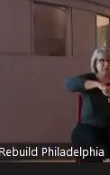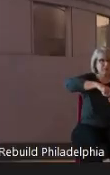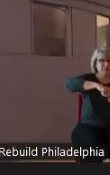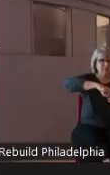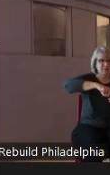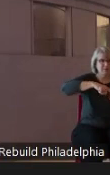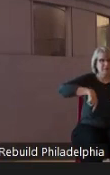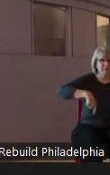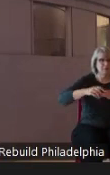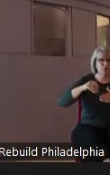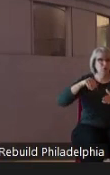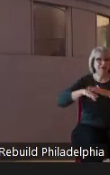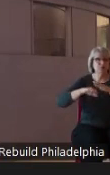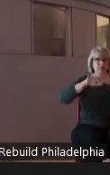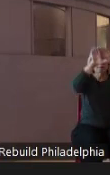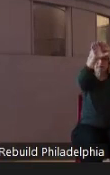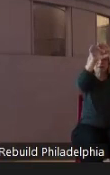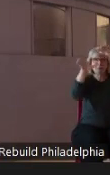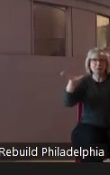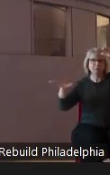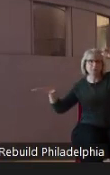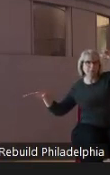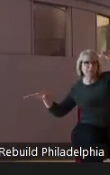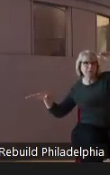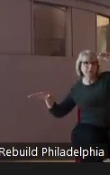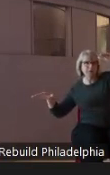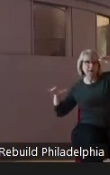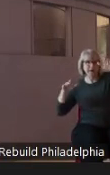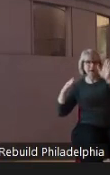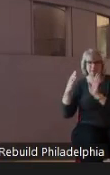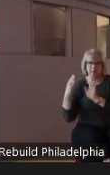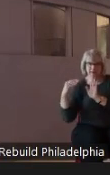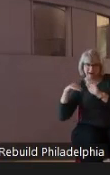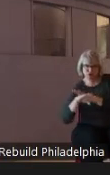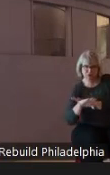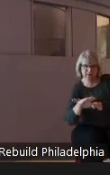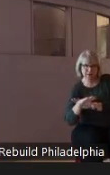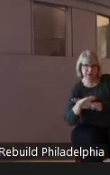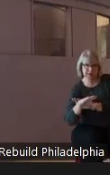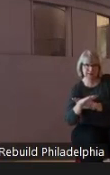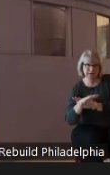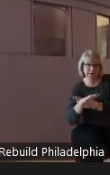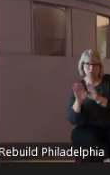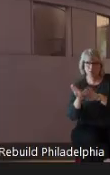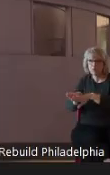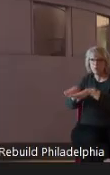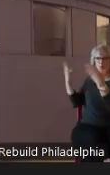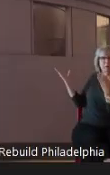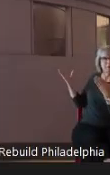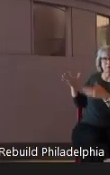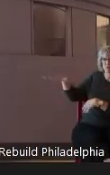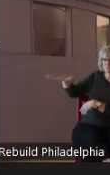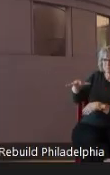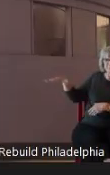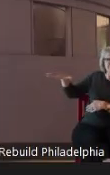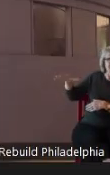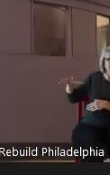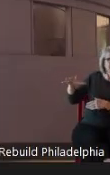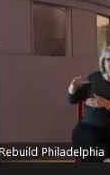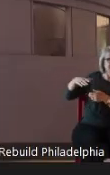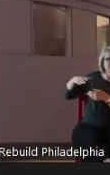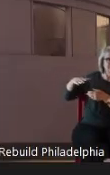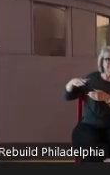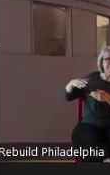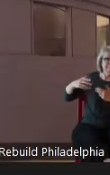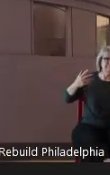a new entrance canopy and a reoriented entrance toward the Parkside neighborhood.